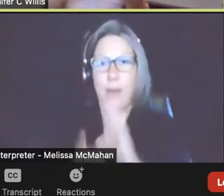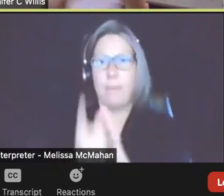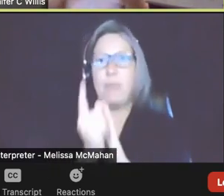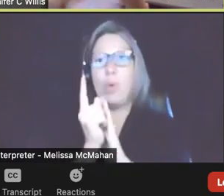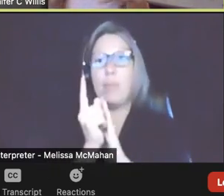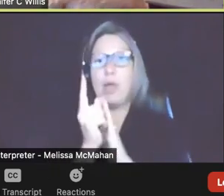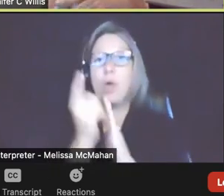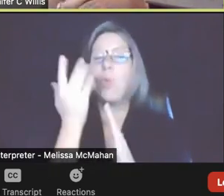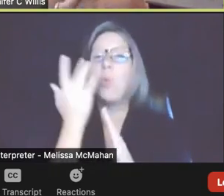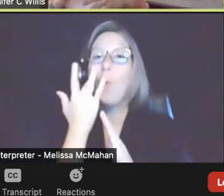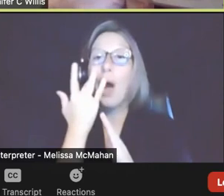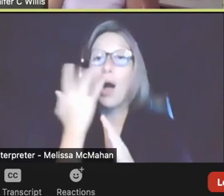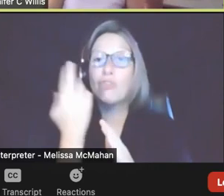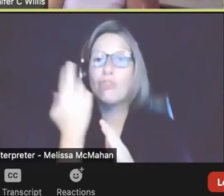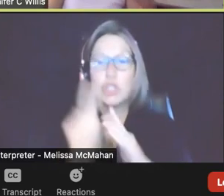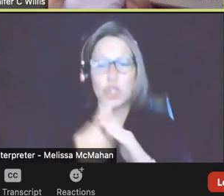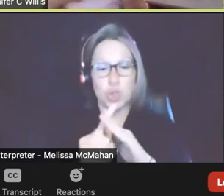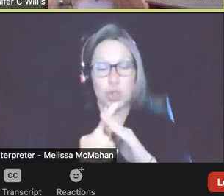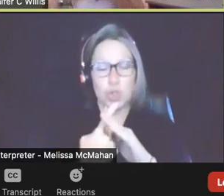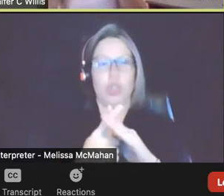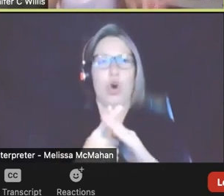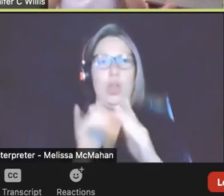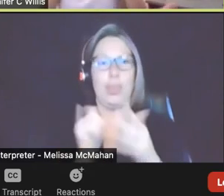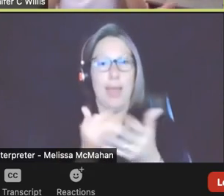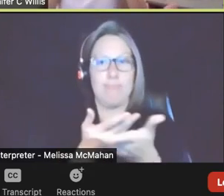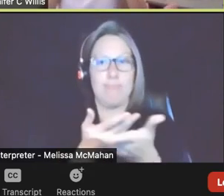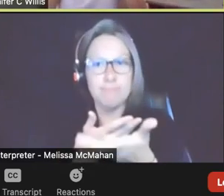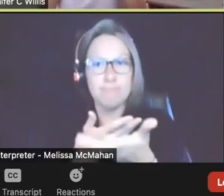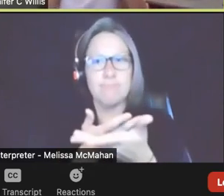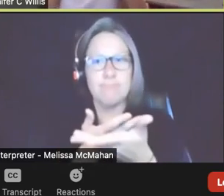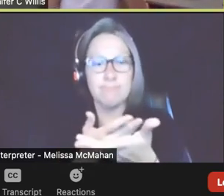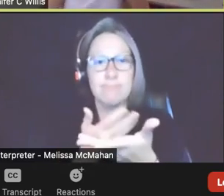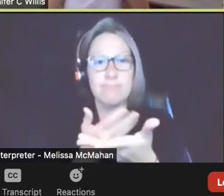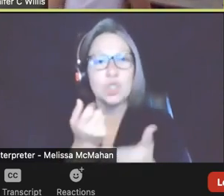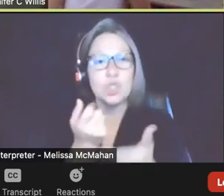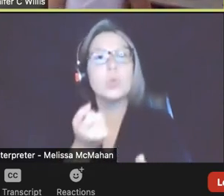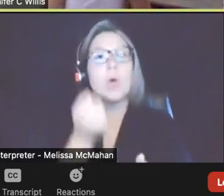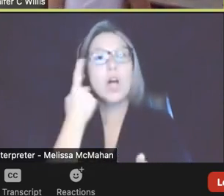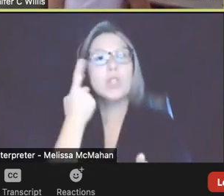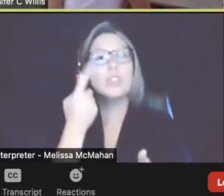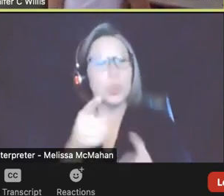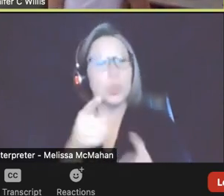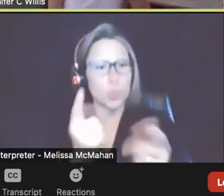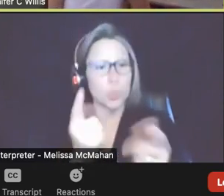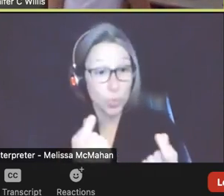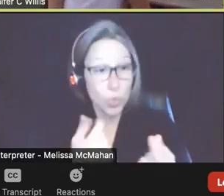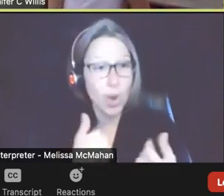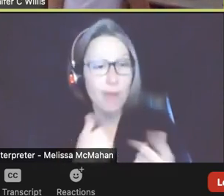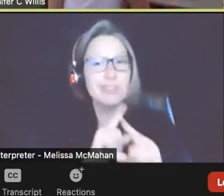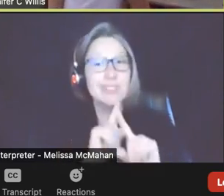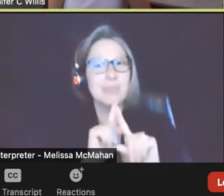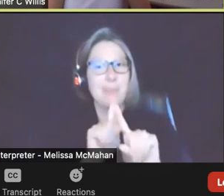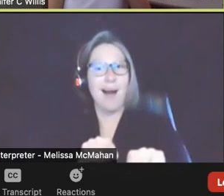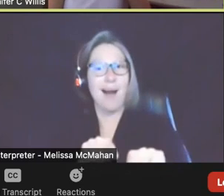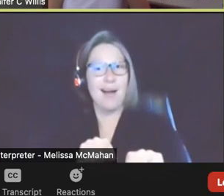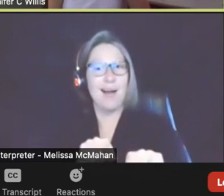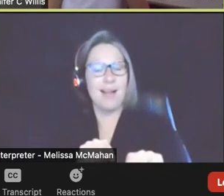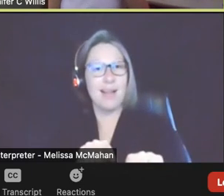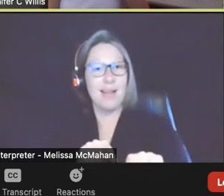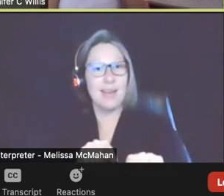that engagement and that understanding for them that we are responding to what they are currently doing. Because that's how we're going to build